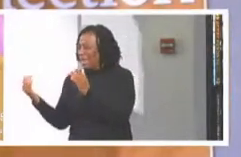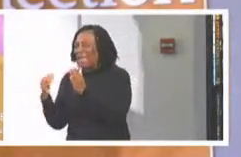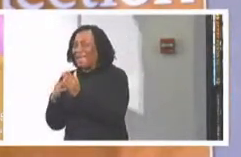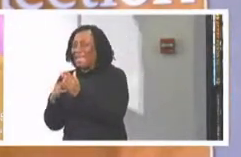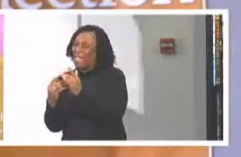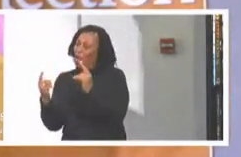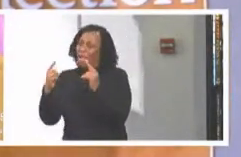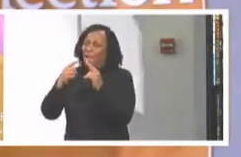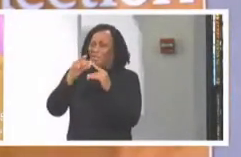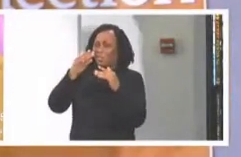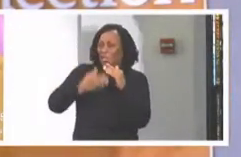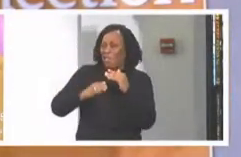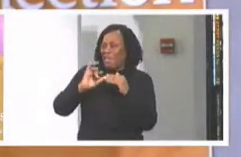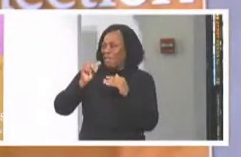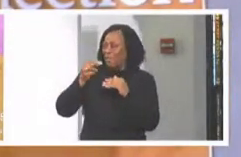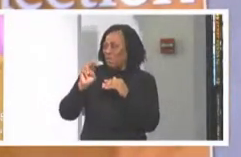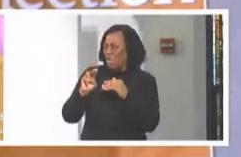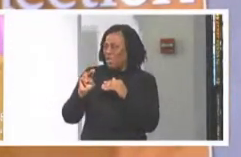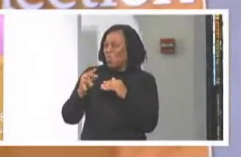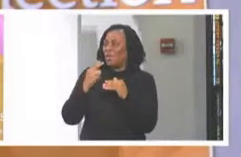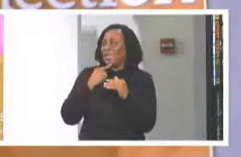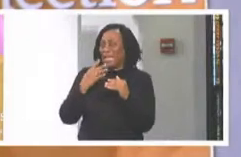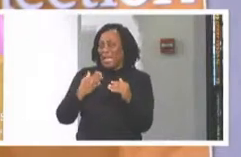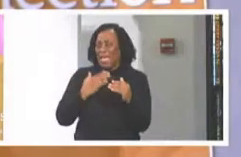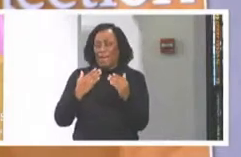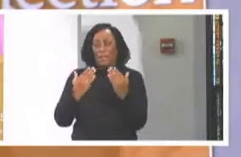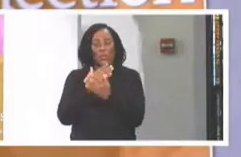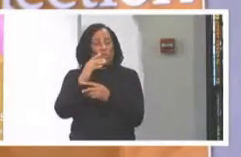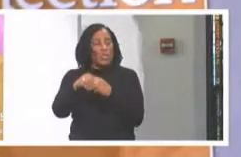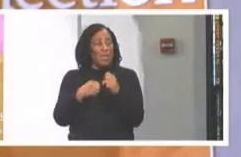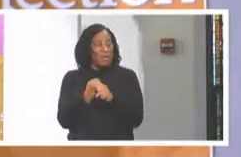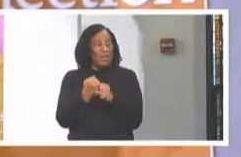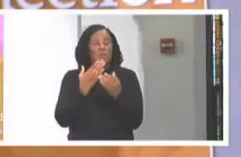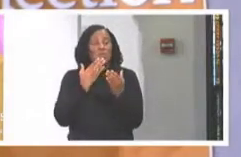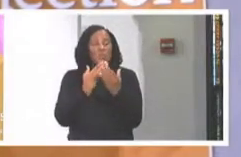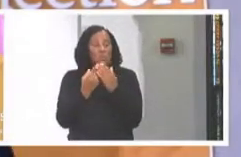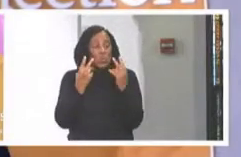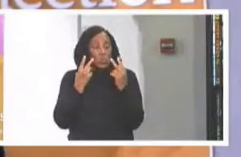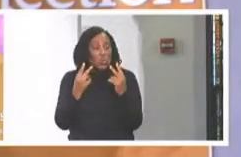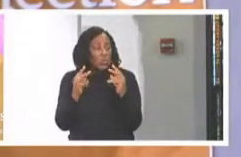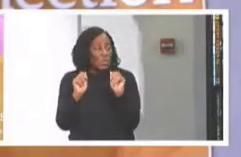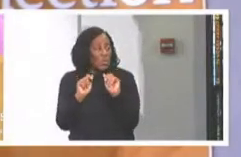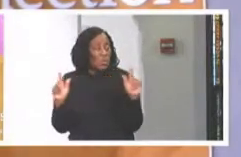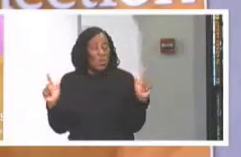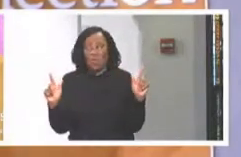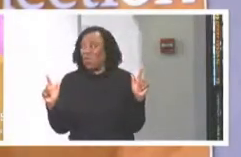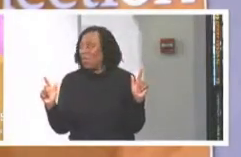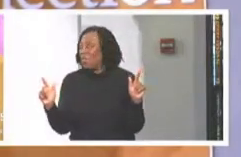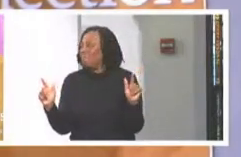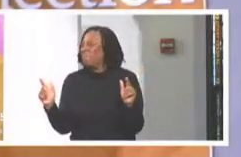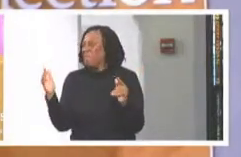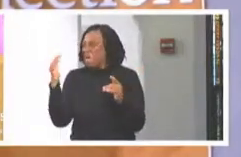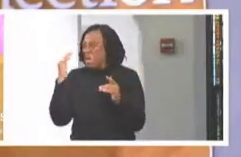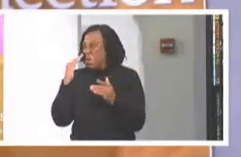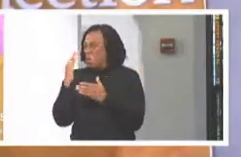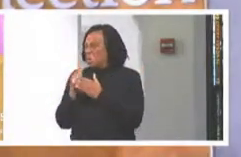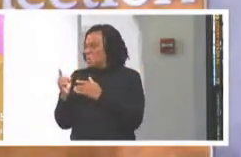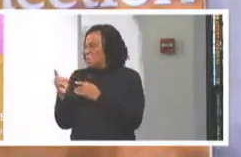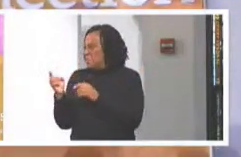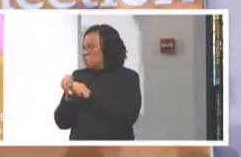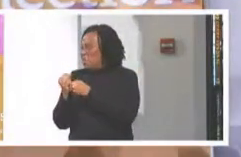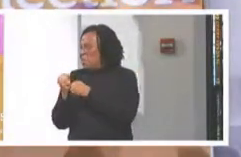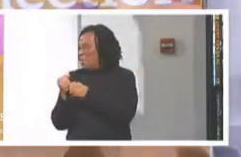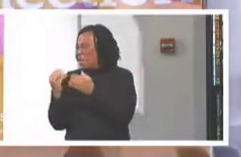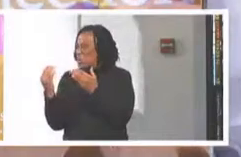Year. Amen. It's good to see you all this morning. I know that some of you all had some New Year's resolutions that I know you are still